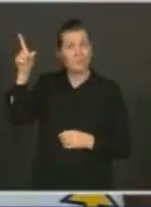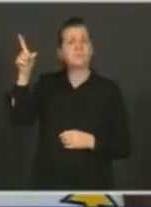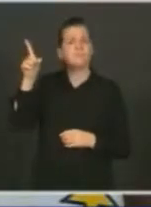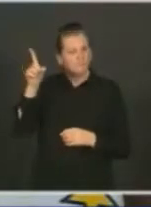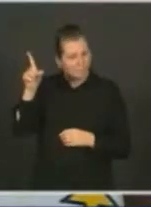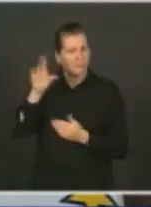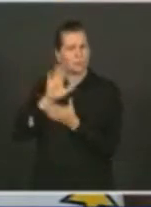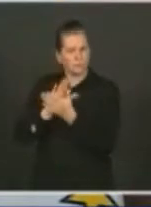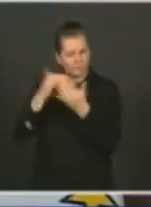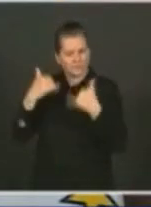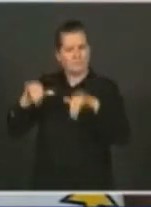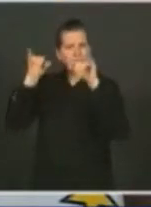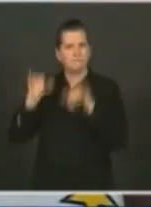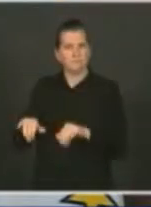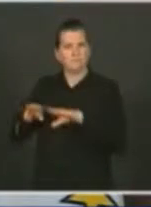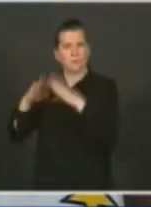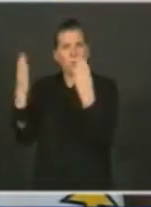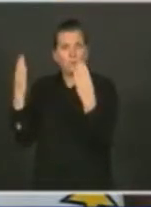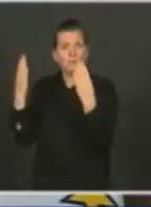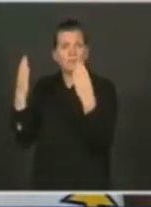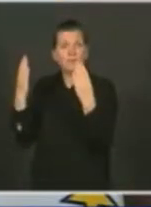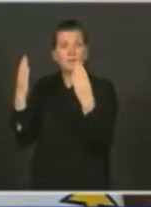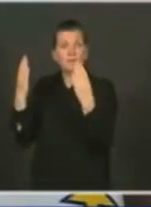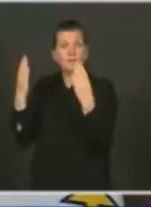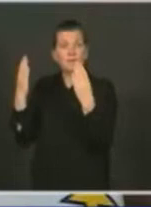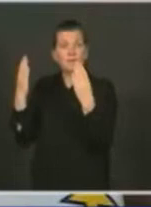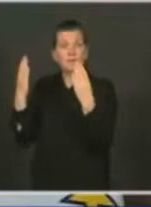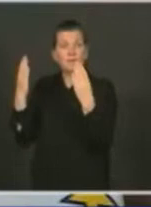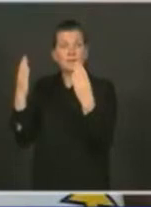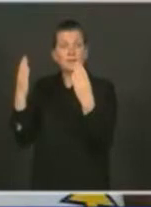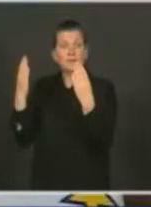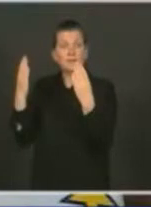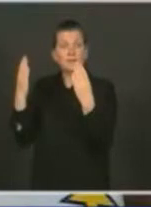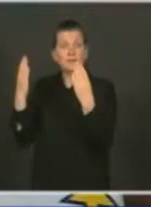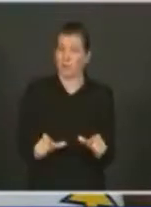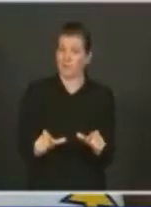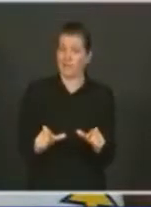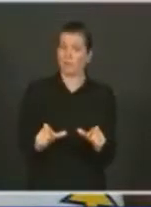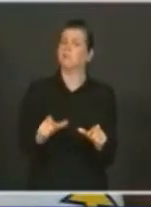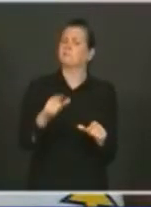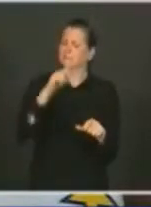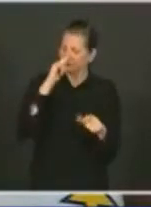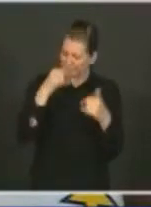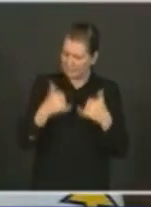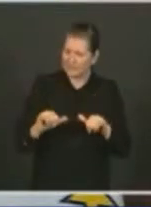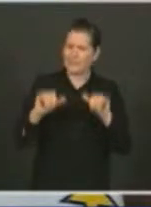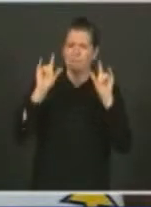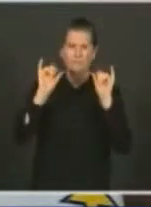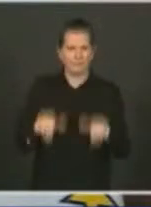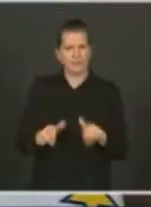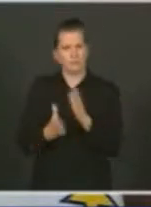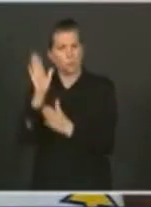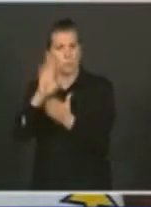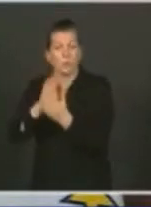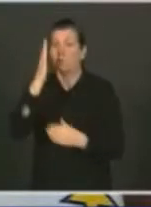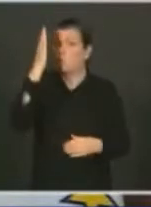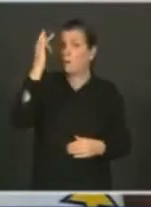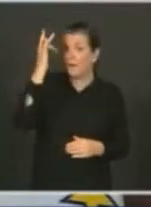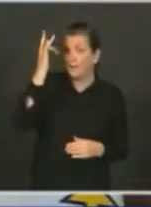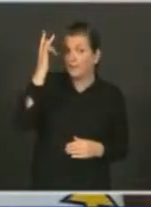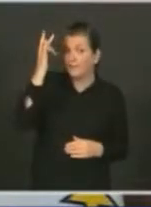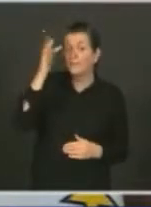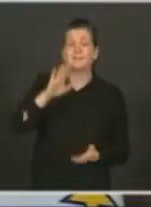open even during the lockdowns, because we all now know that schools are not major